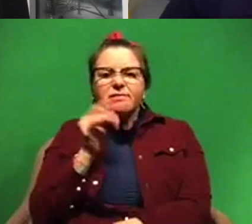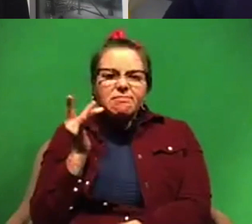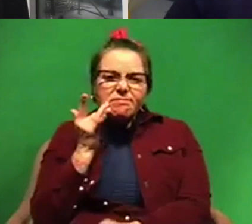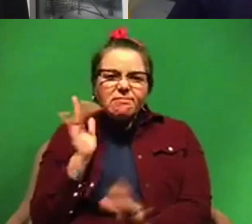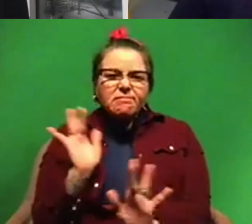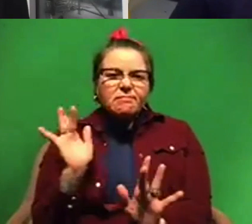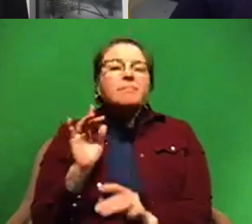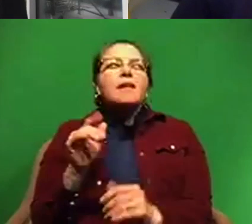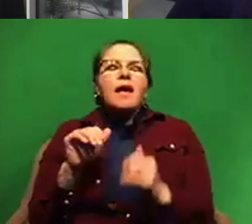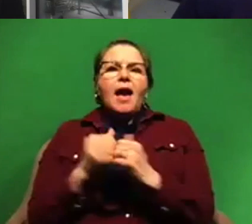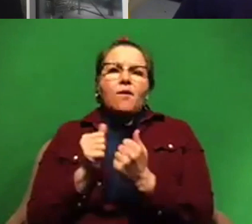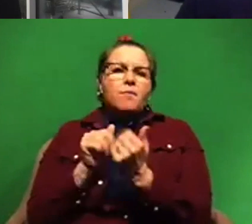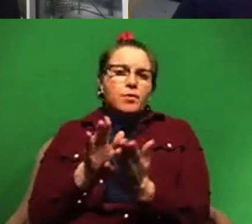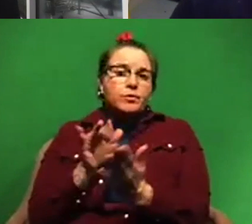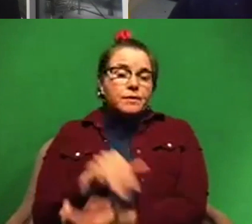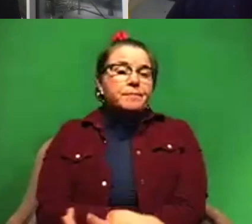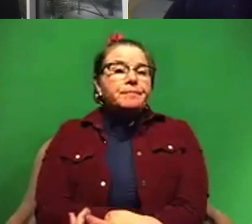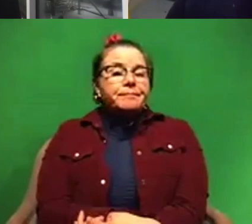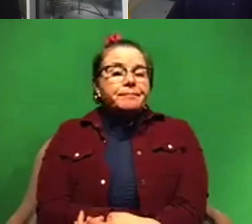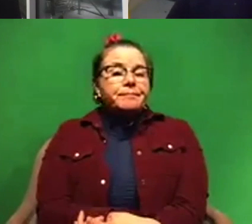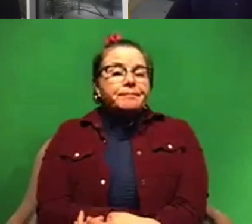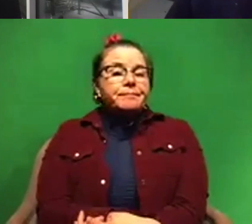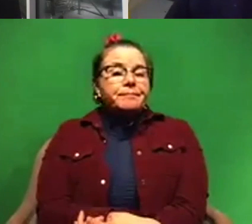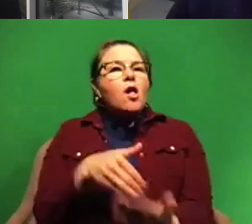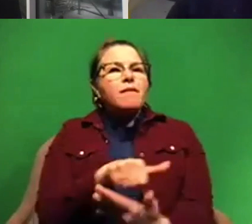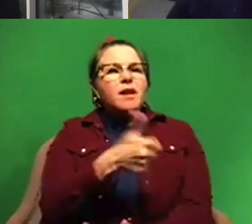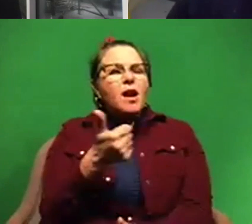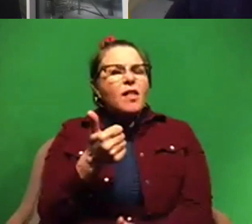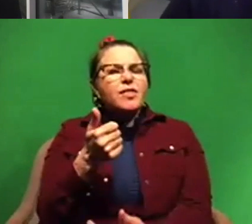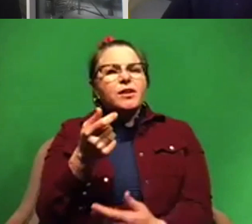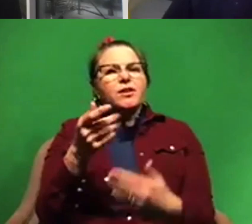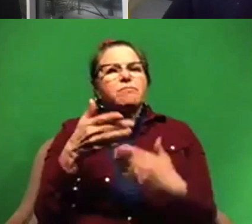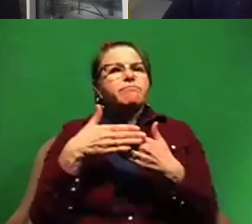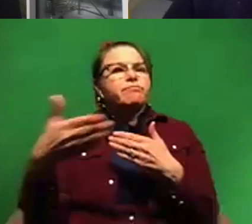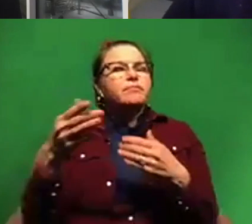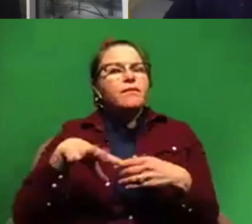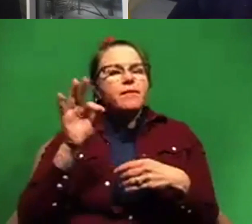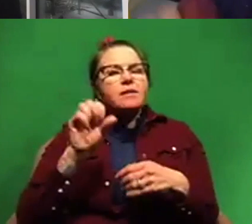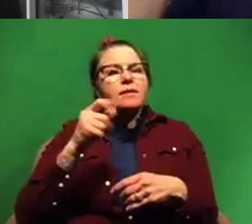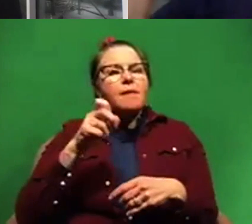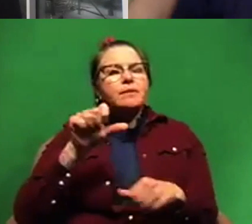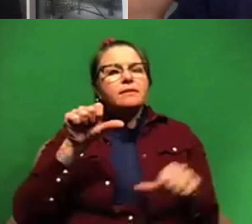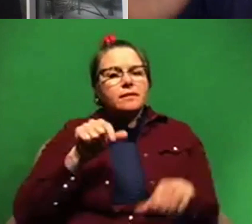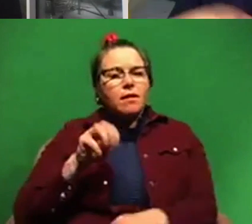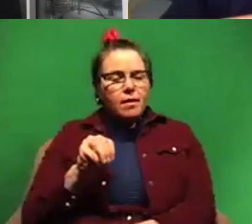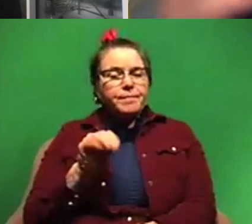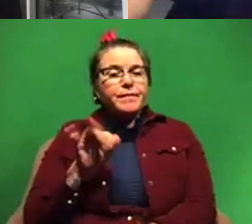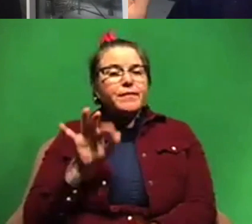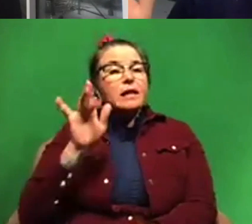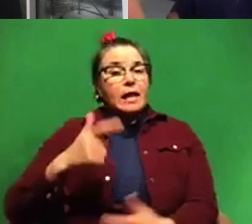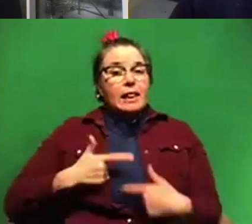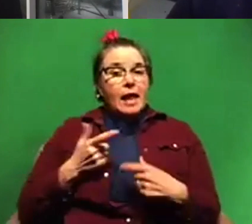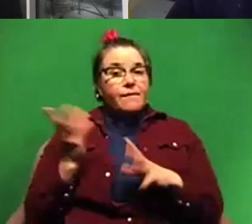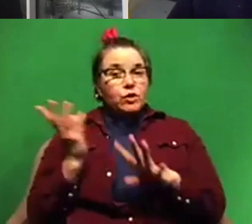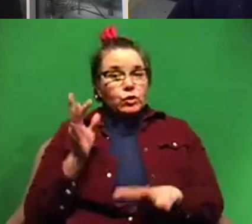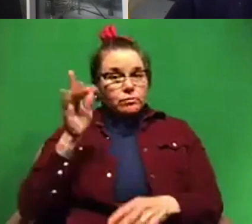that. All of the other information for subsequent sessions can be found at skypeascientist.com. If you click the live stream link, you'll see